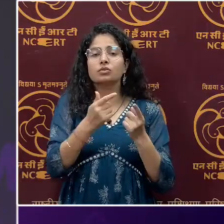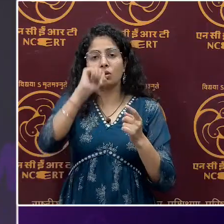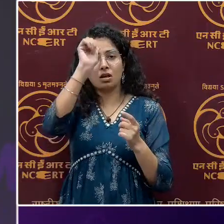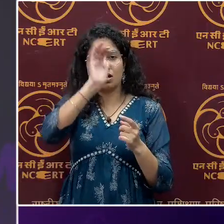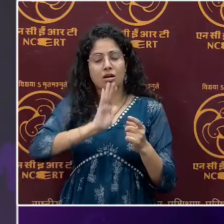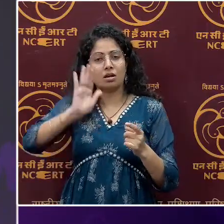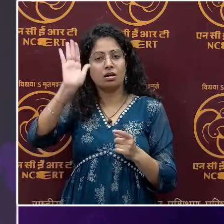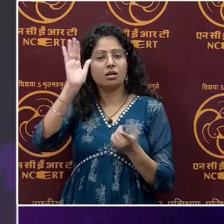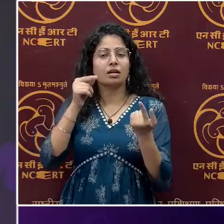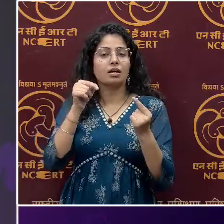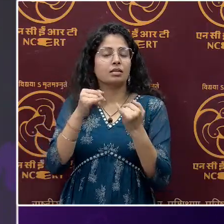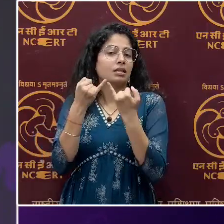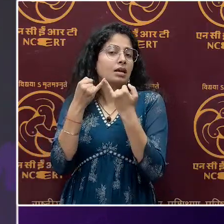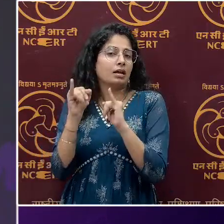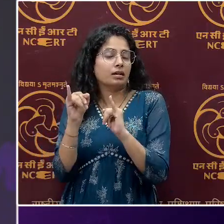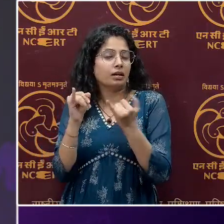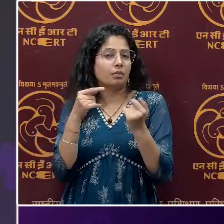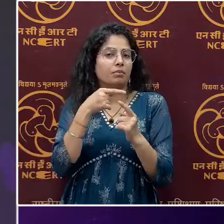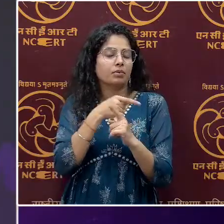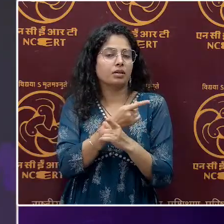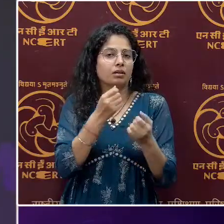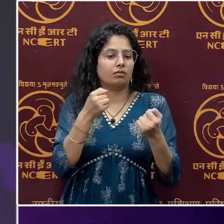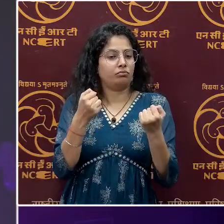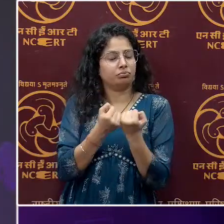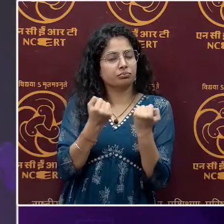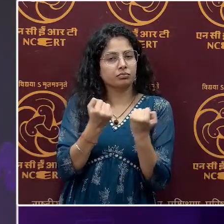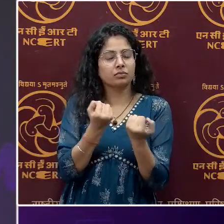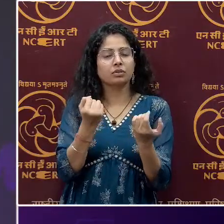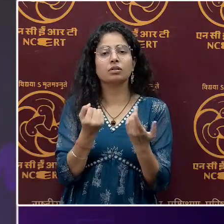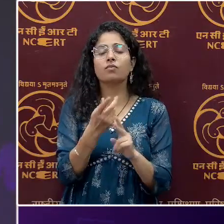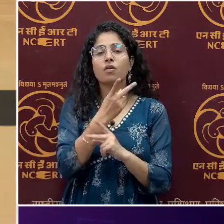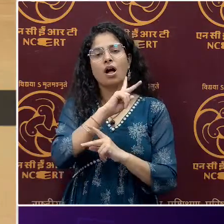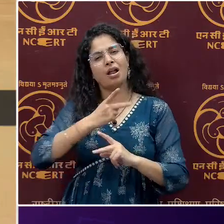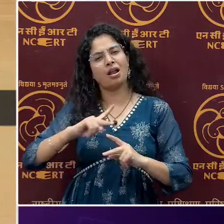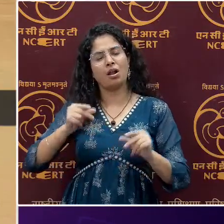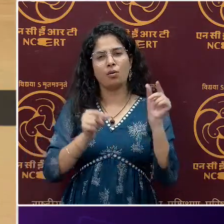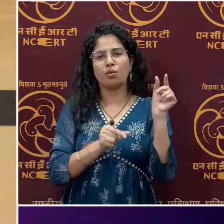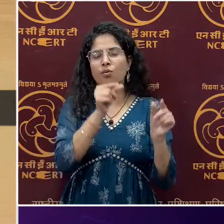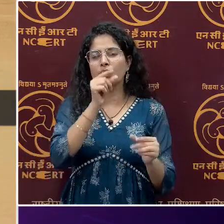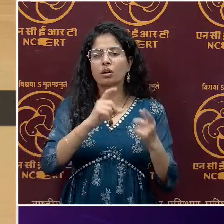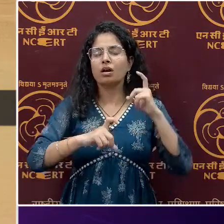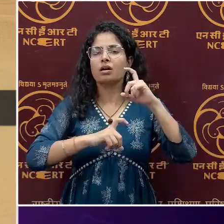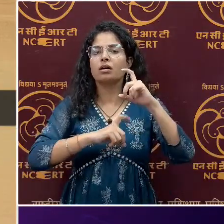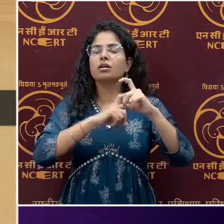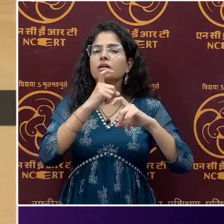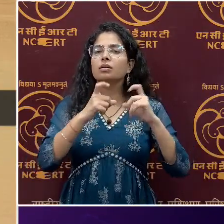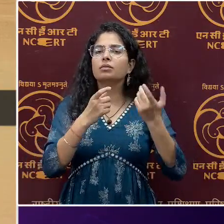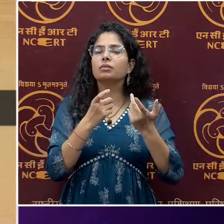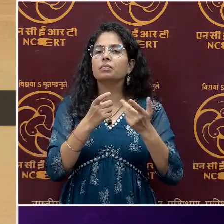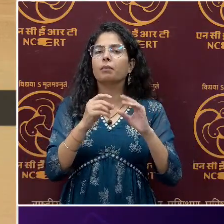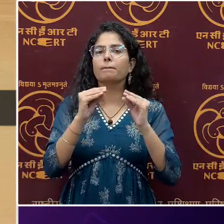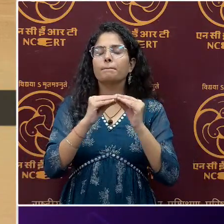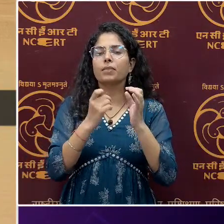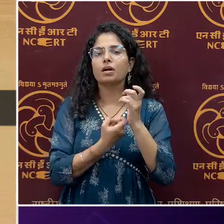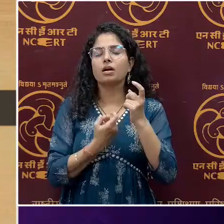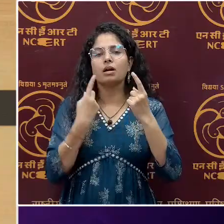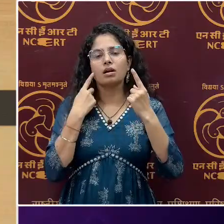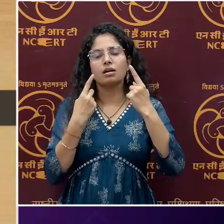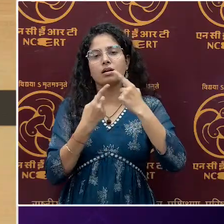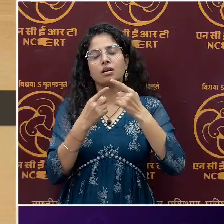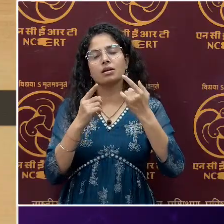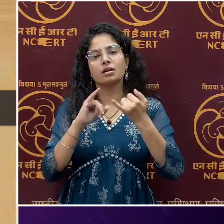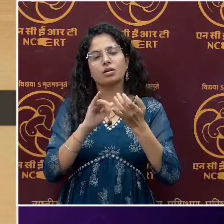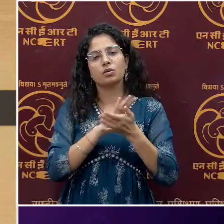we have a lot of names like we have seen in picture. And the company's conquest, British rule, Ram Mohan